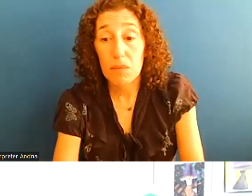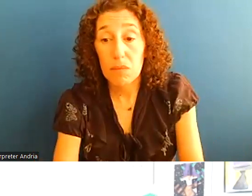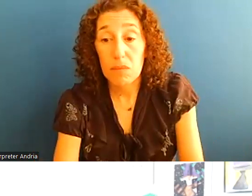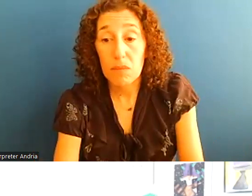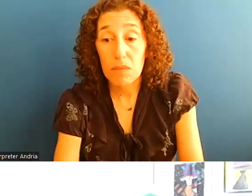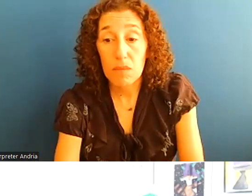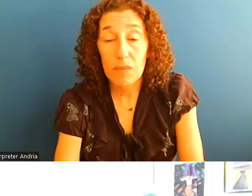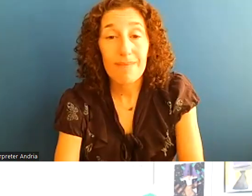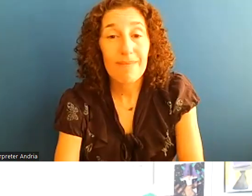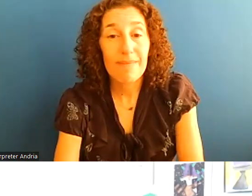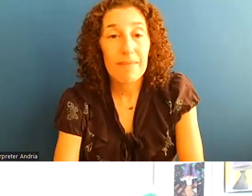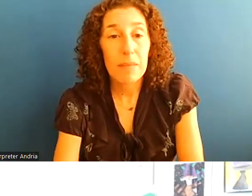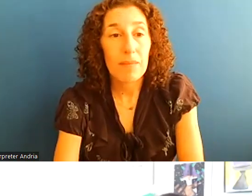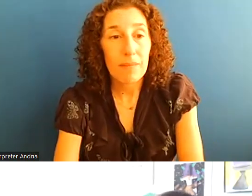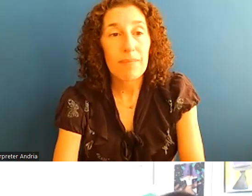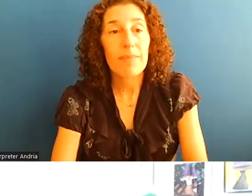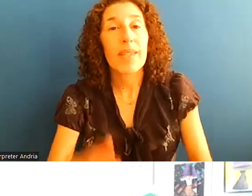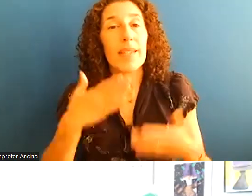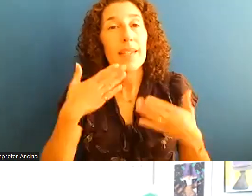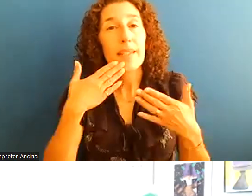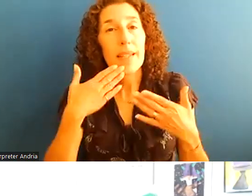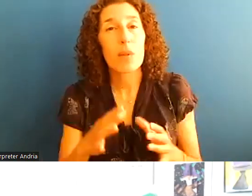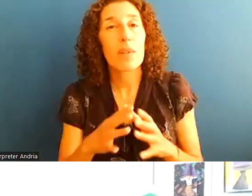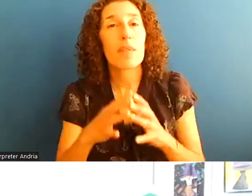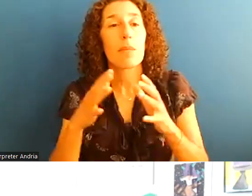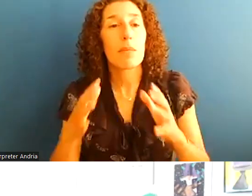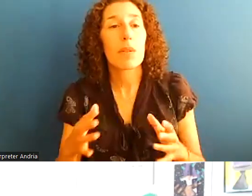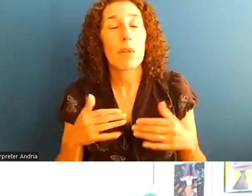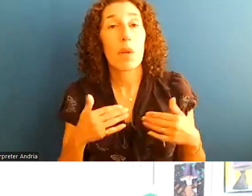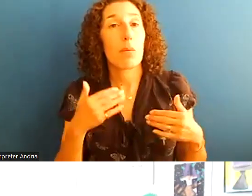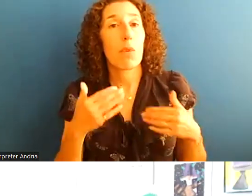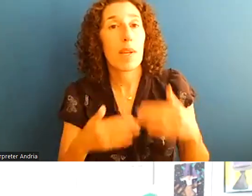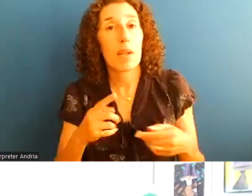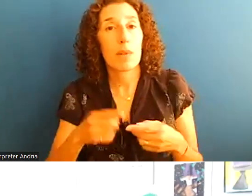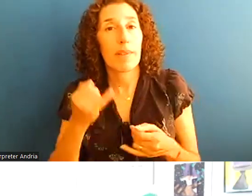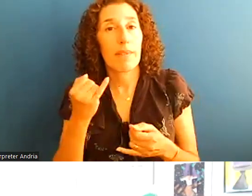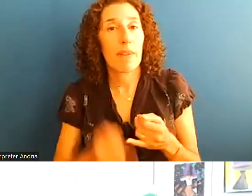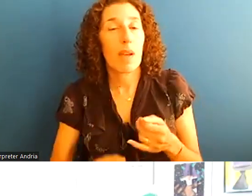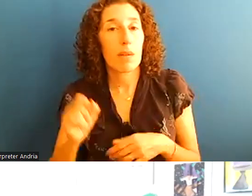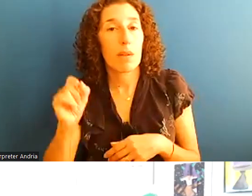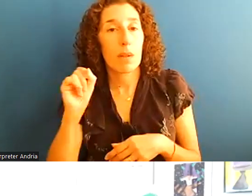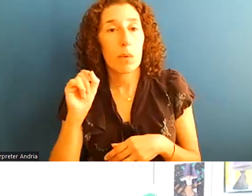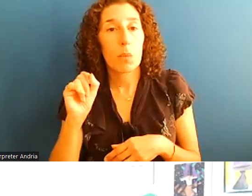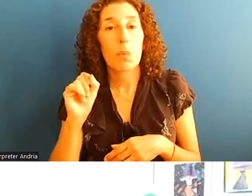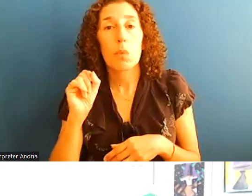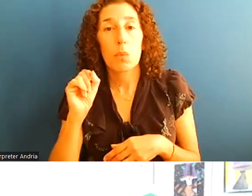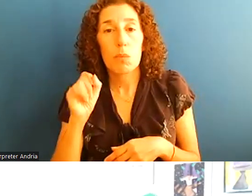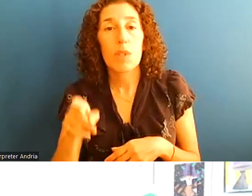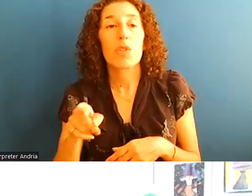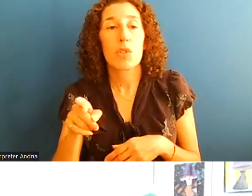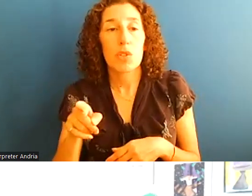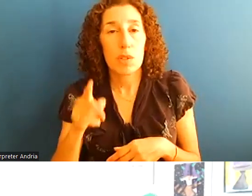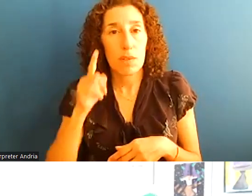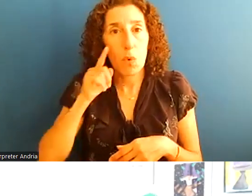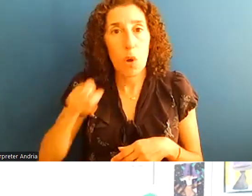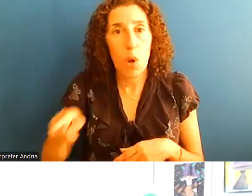Yeah. Thank you so much. So moving on to our final question. This is once again geared towards all of you.